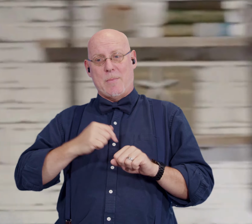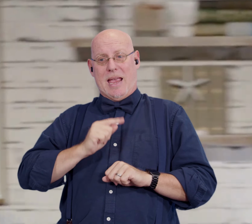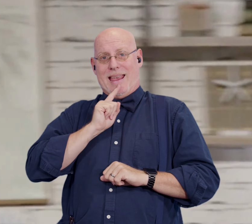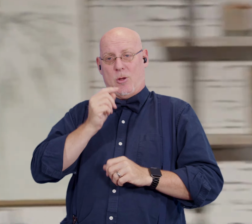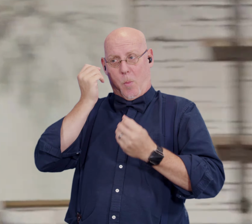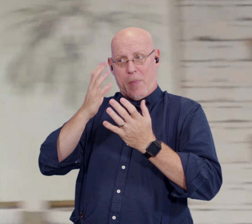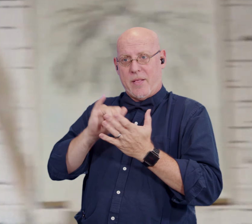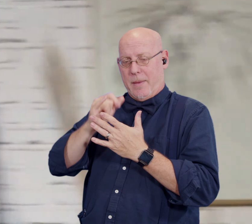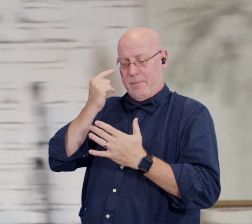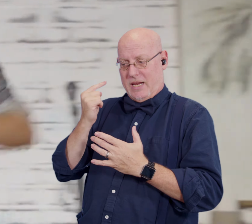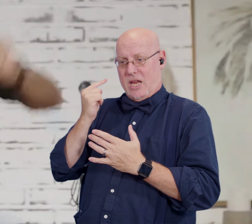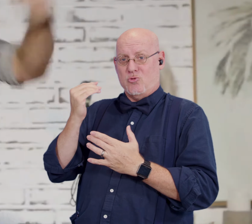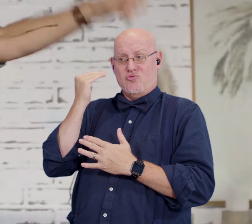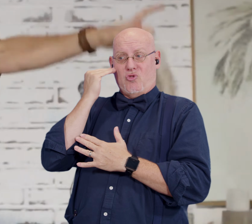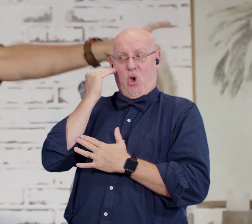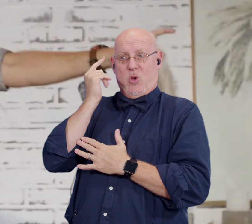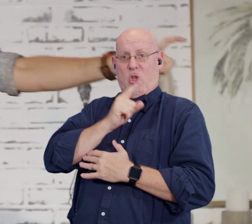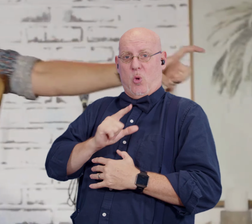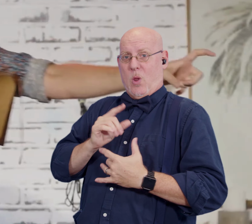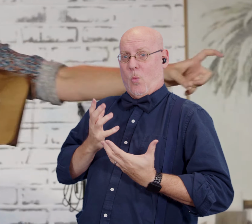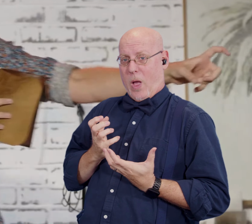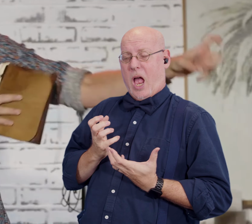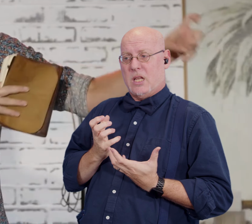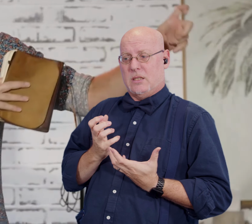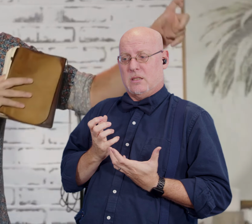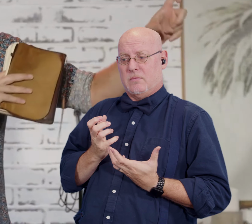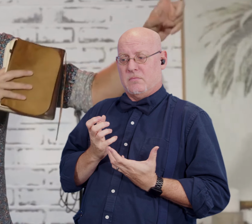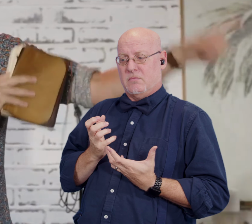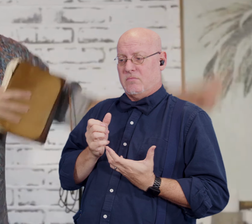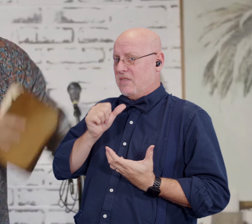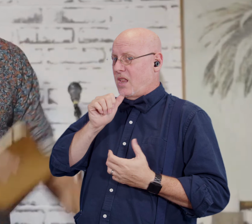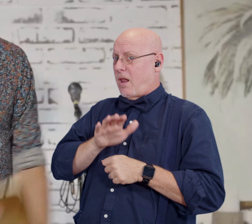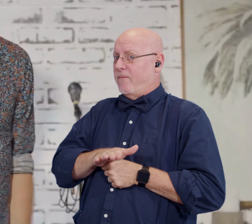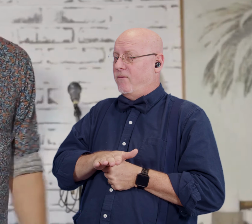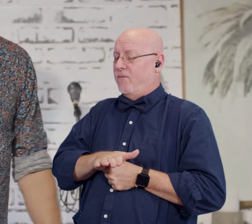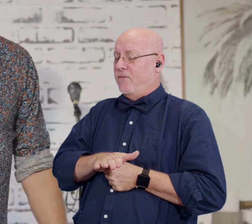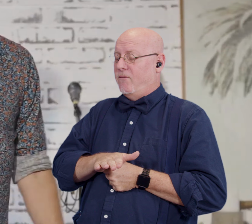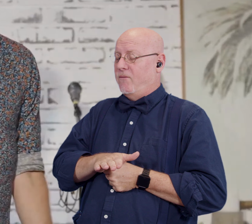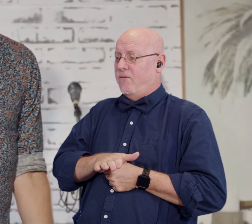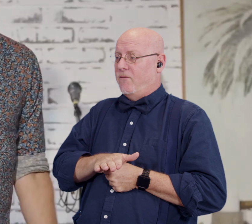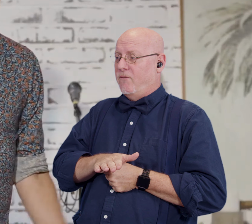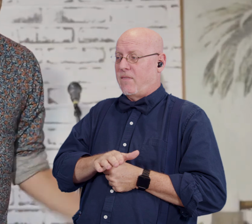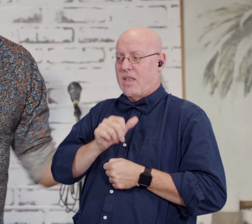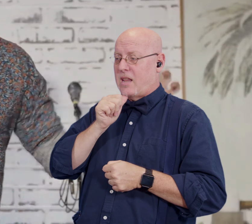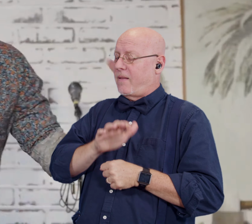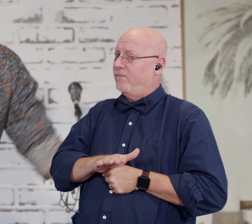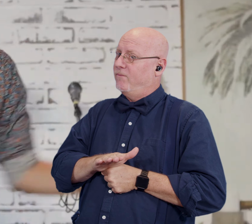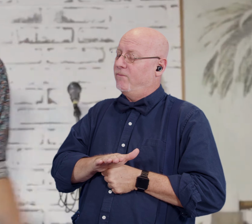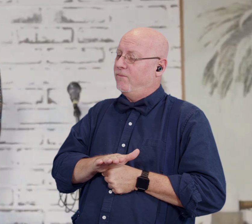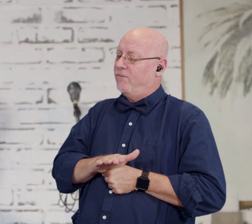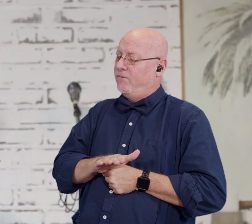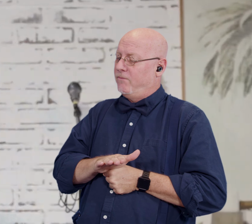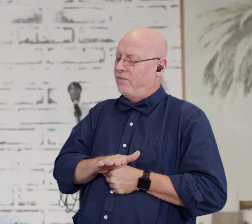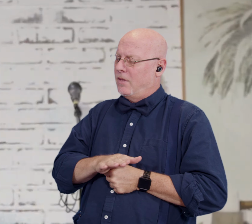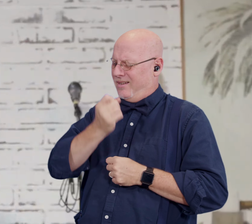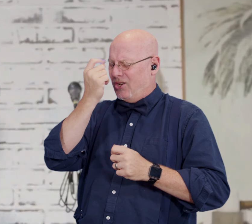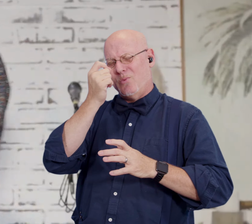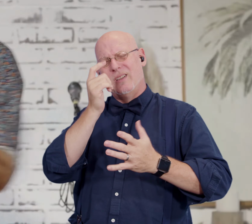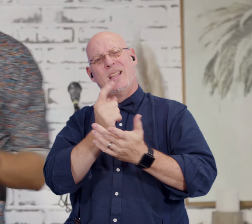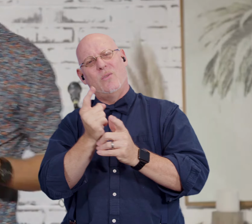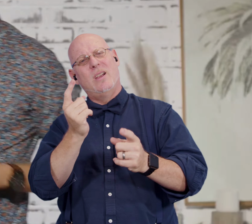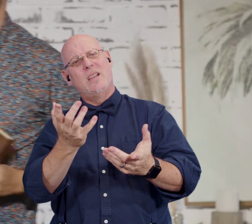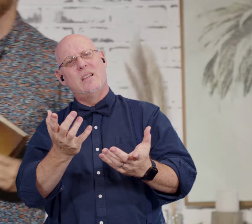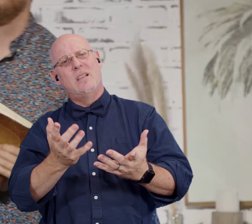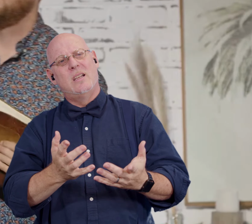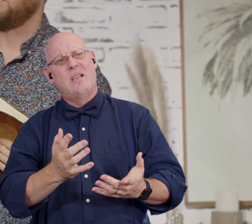I actually obeying that? Because just knowing what the Lord wants is insufficient. It's just insufficient. Like, you guys get